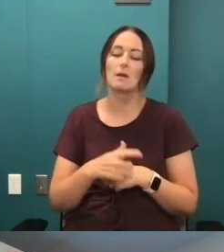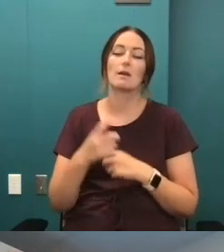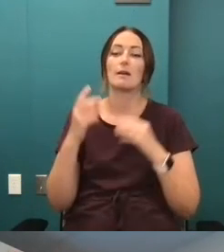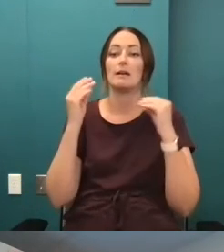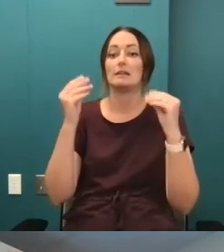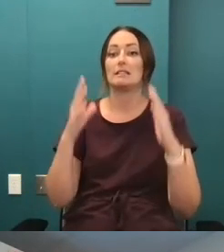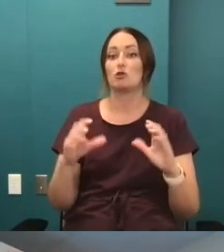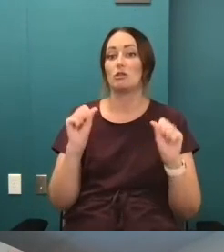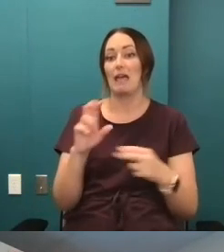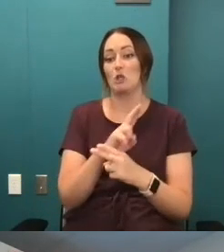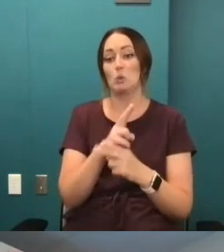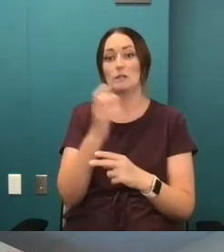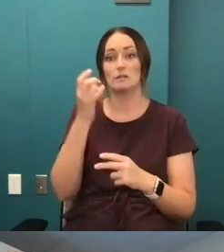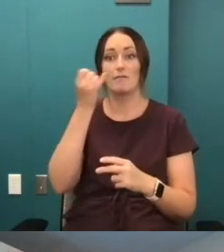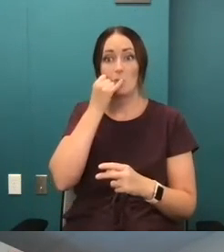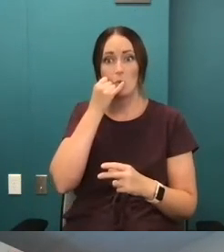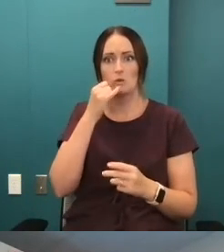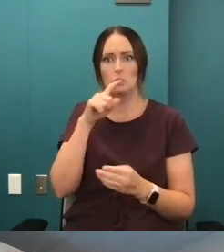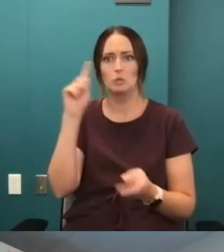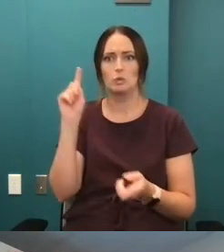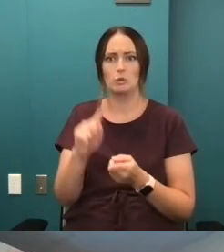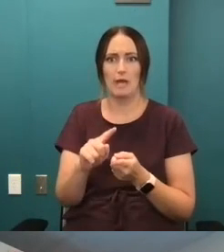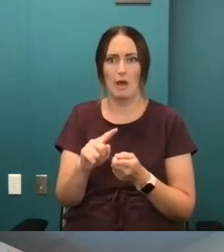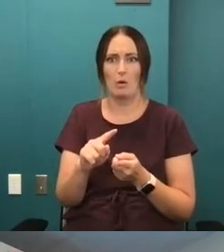phone to turn down the hearing aids.